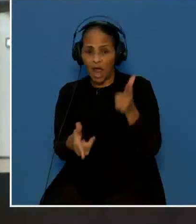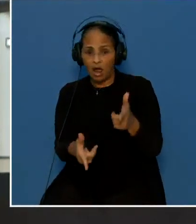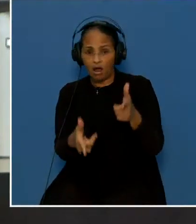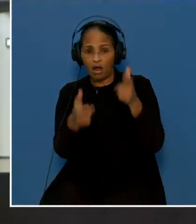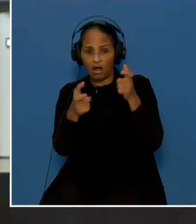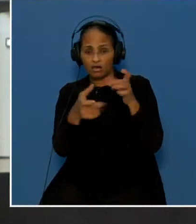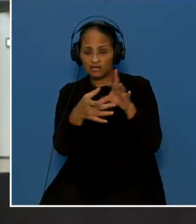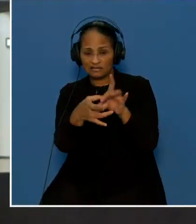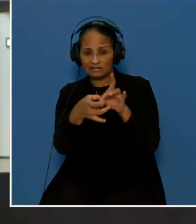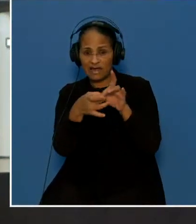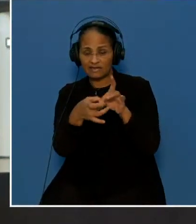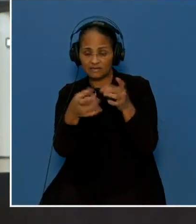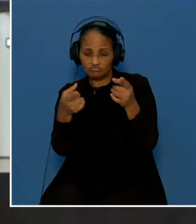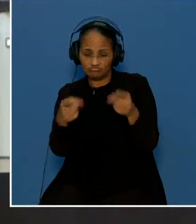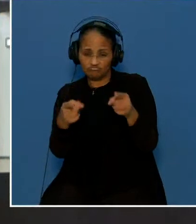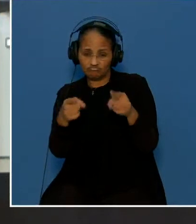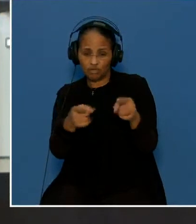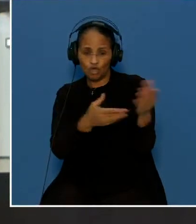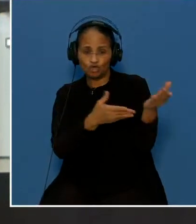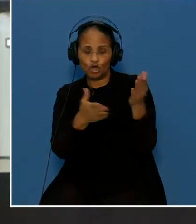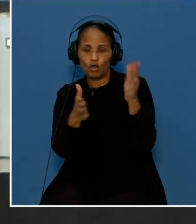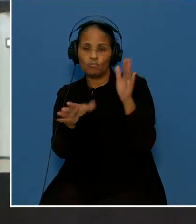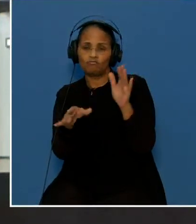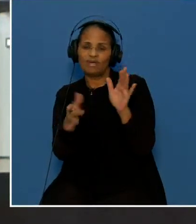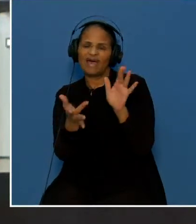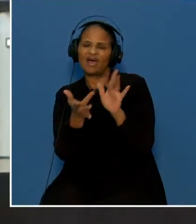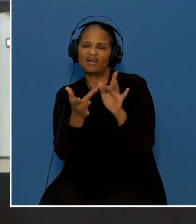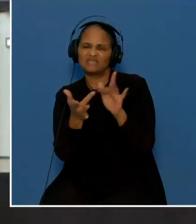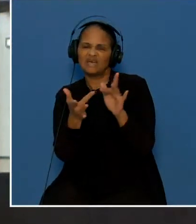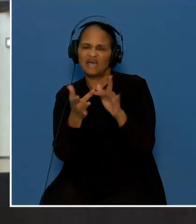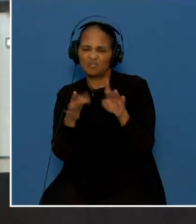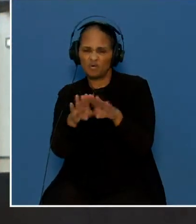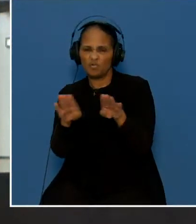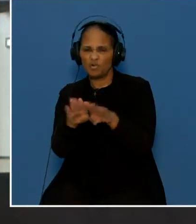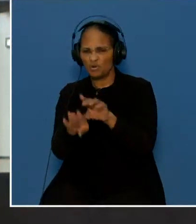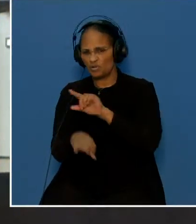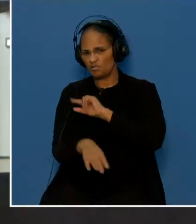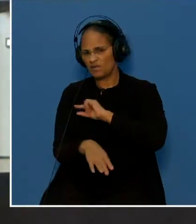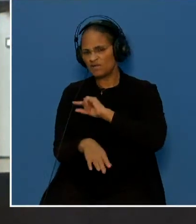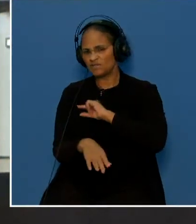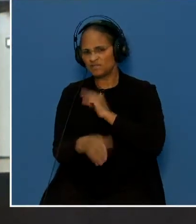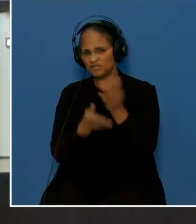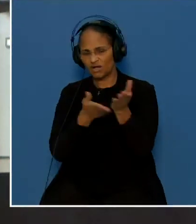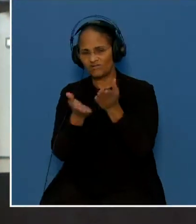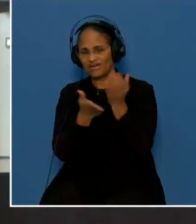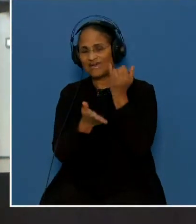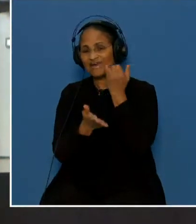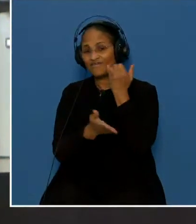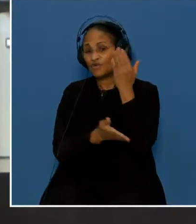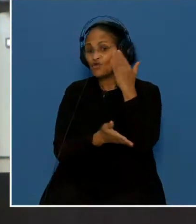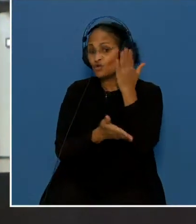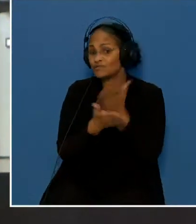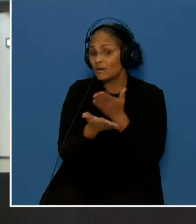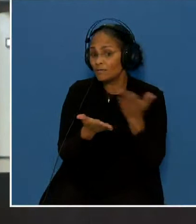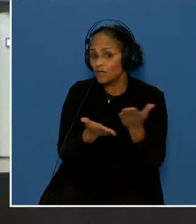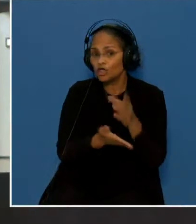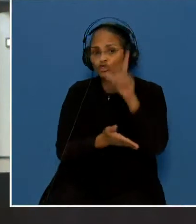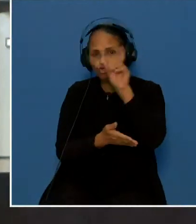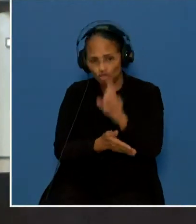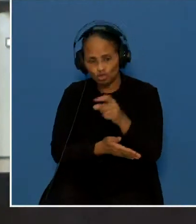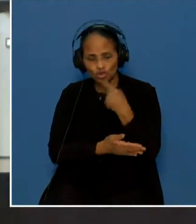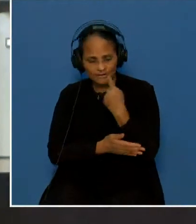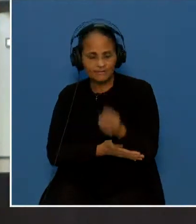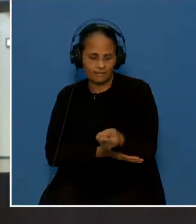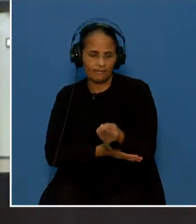gun-related incidences to contact the Bermuda Police Service. If you know something, you should say